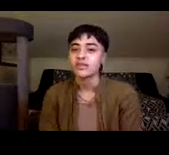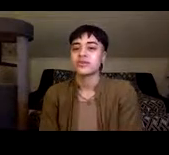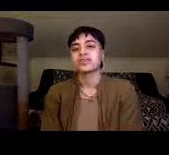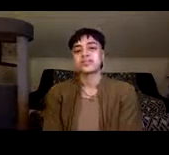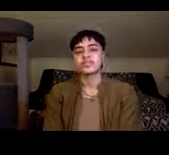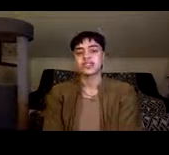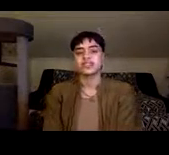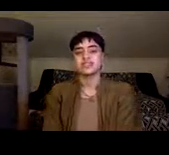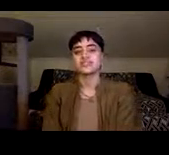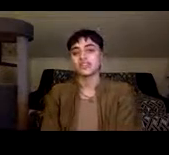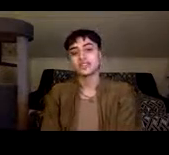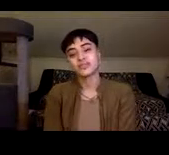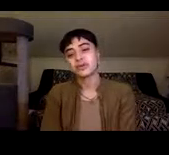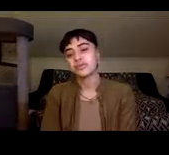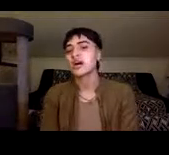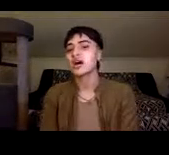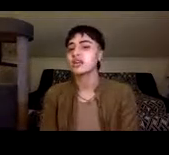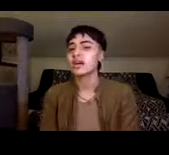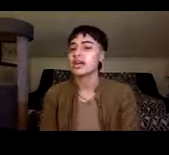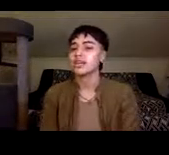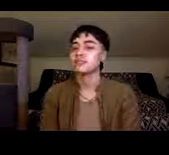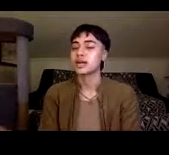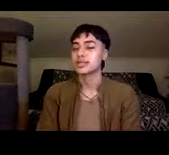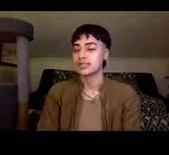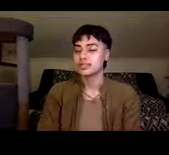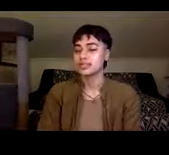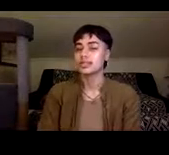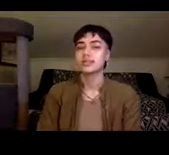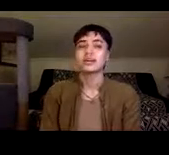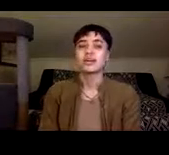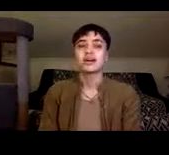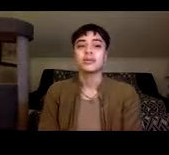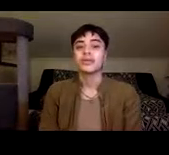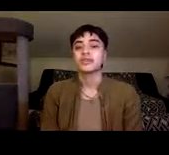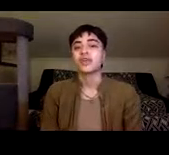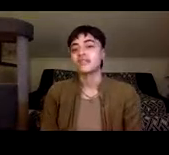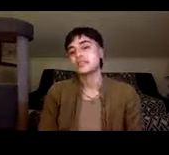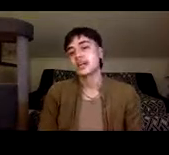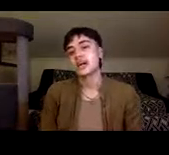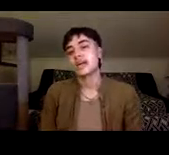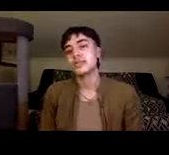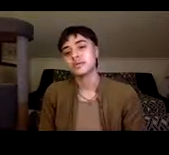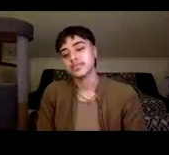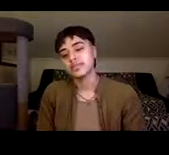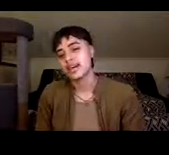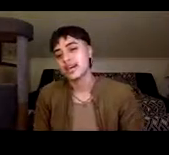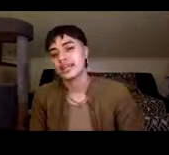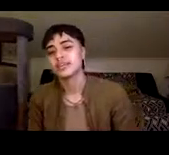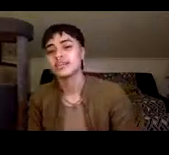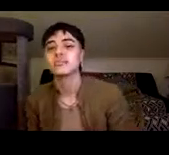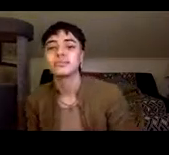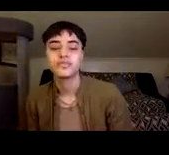nonprofit organizations transform their online presence with graphic design, website